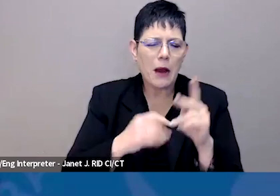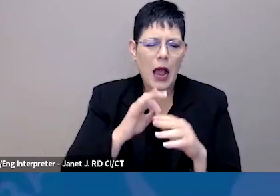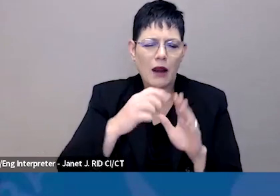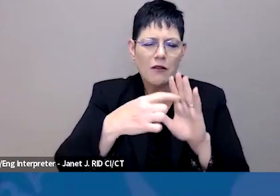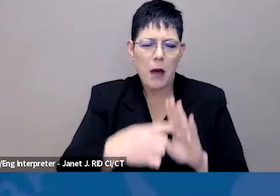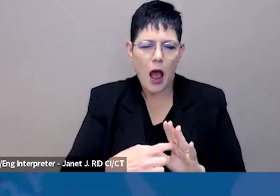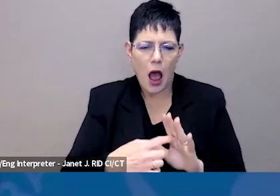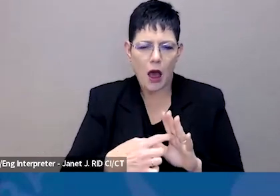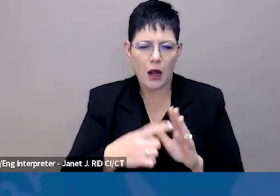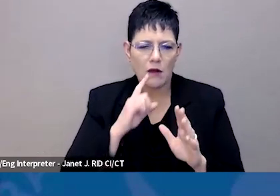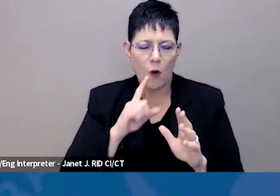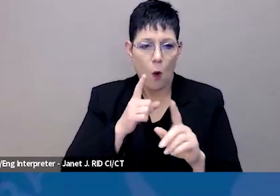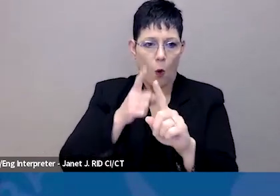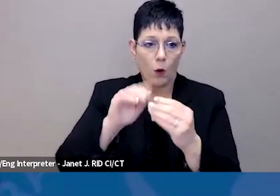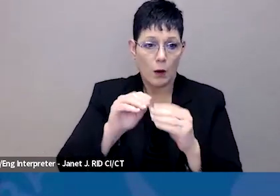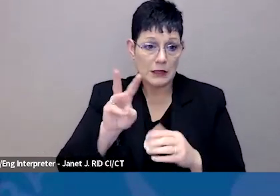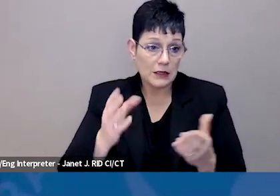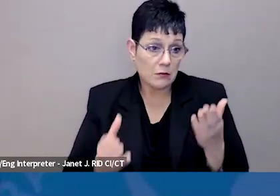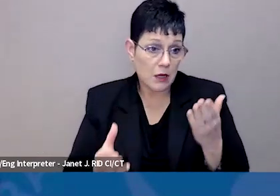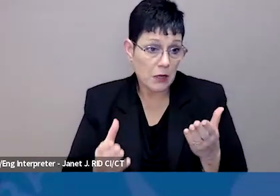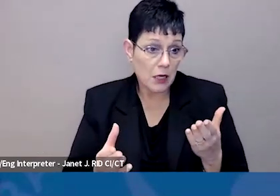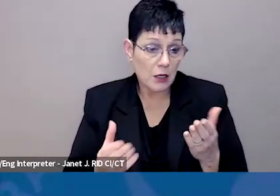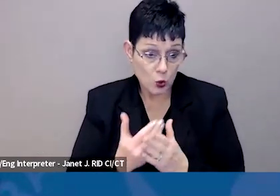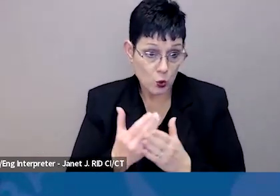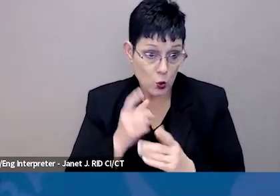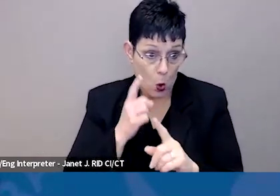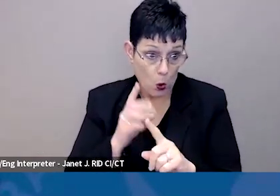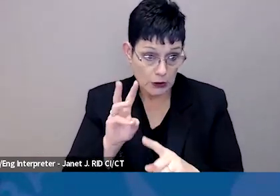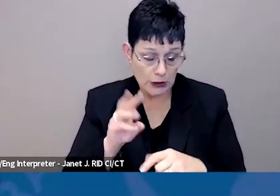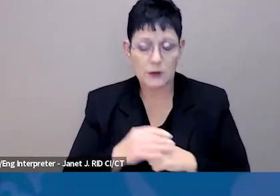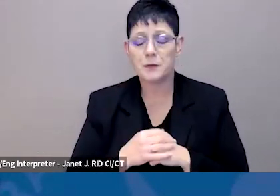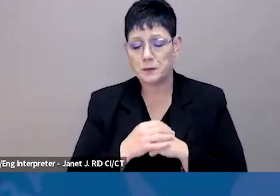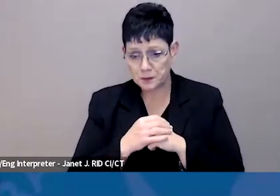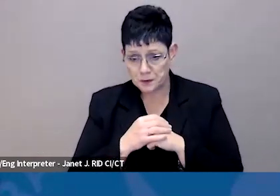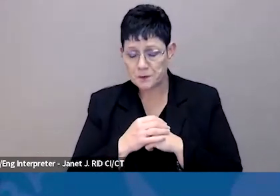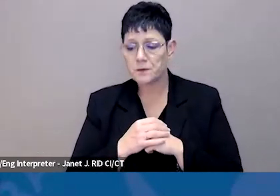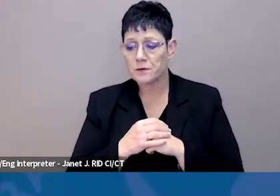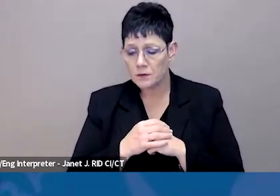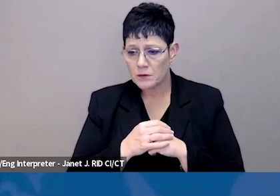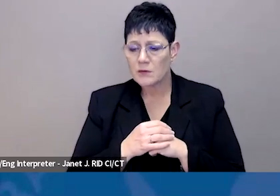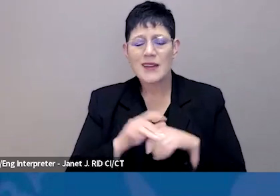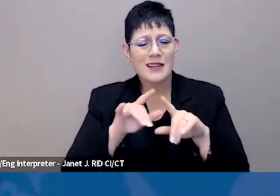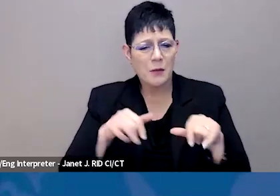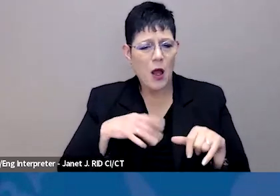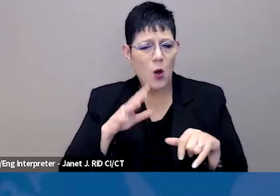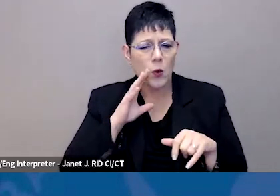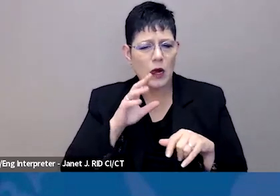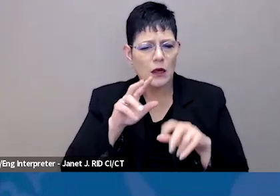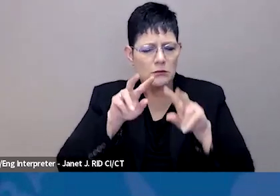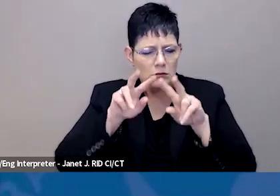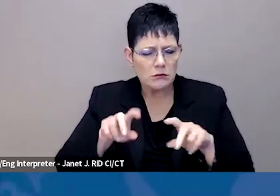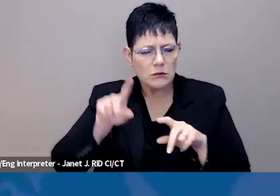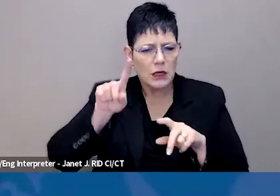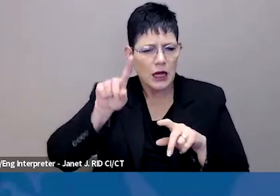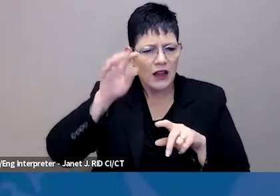for a new goal 6, perhaps. And then also beginning to look at some of the federal